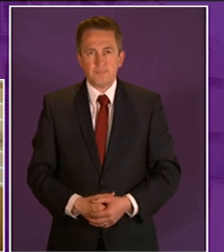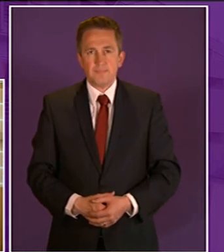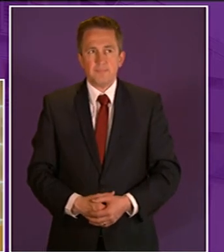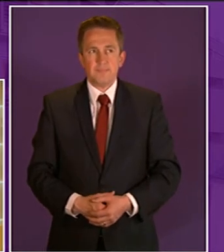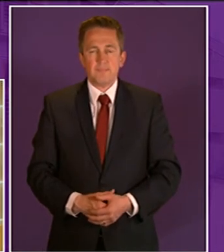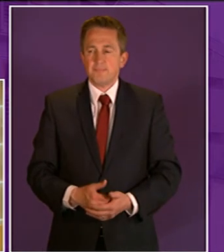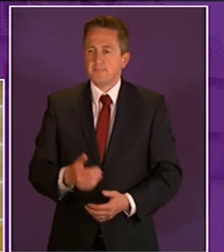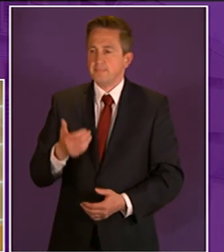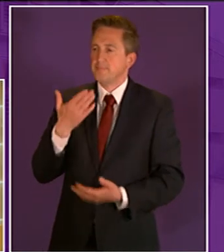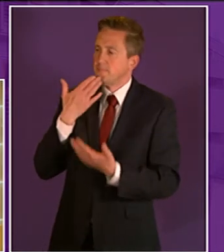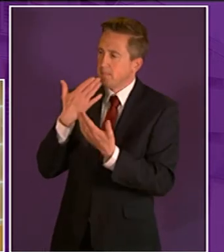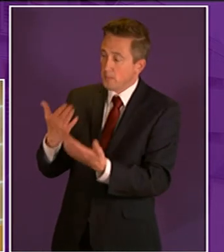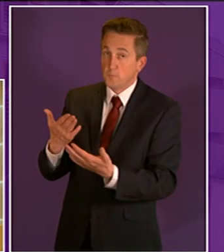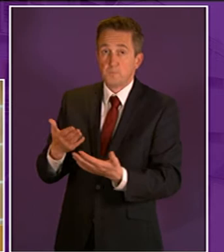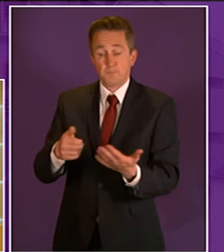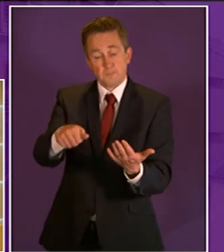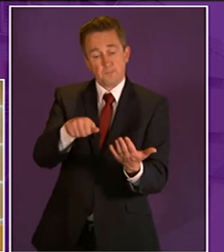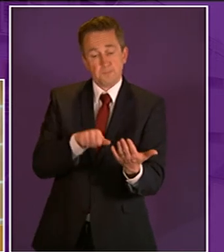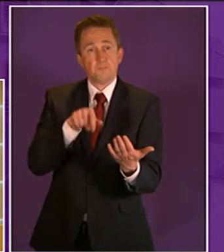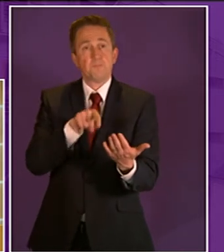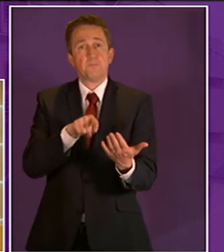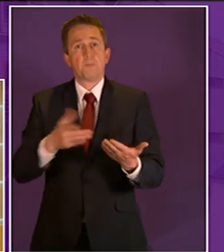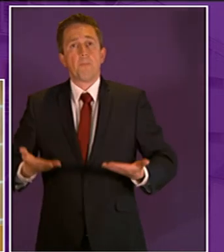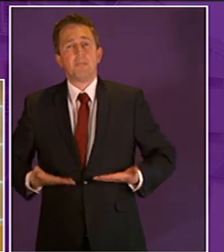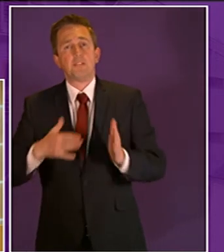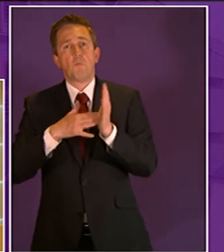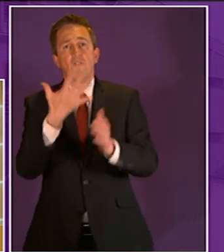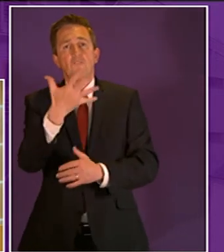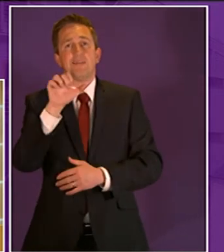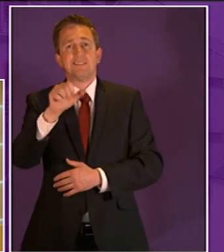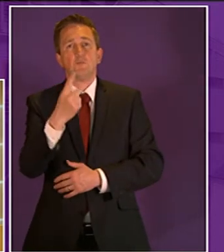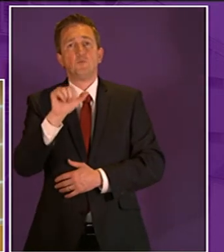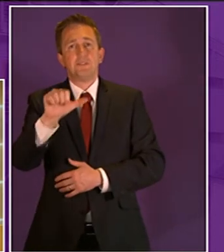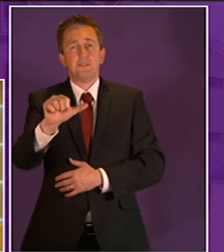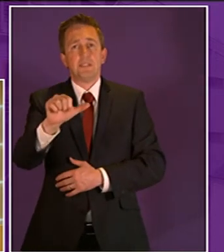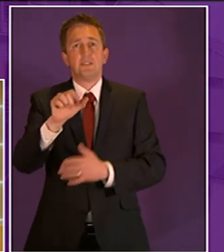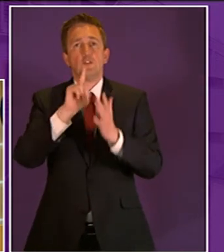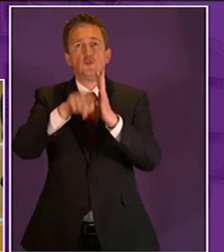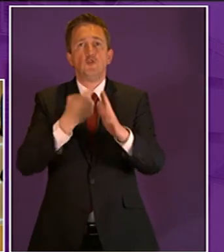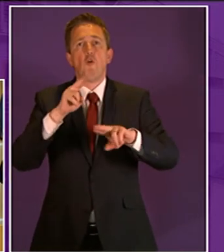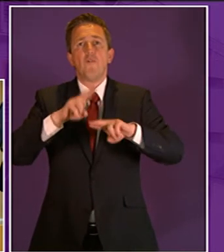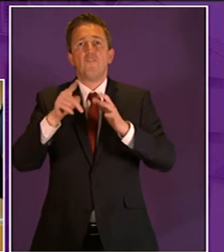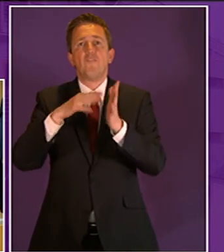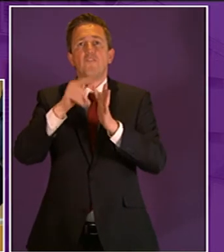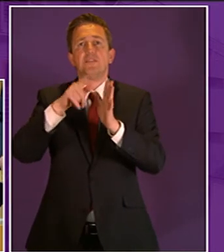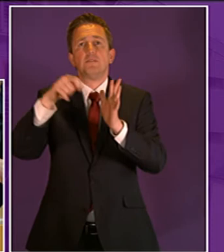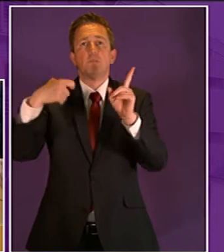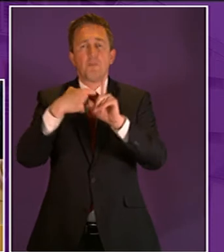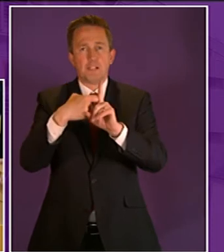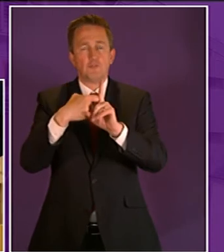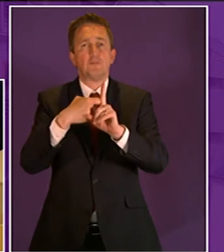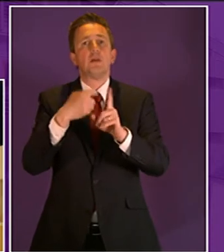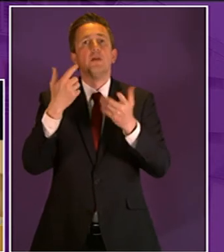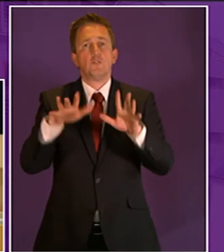Thank you. The next item of business is consideration of business motion 5626 in the name of Joe Fitzpatrick on behalf of the Parliamentary Bureau setting